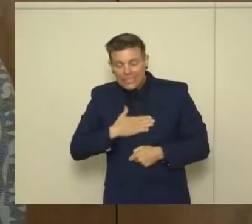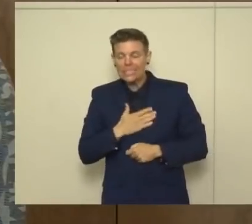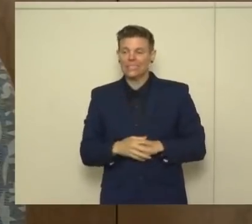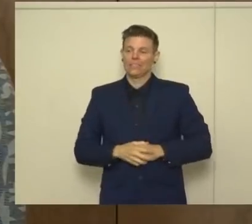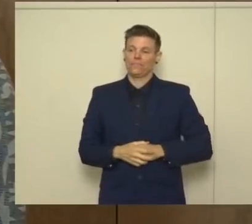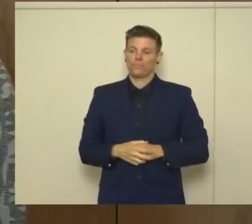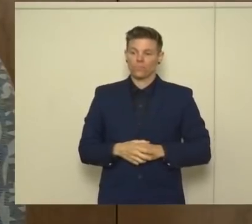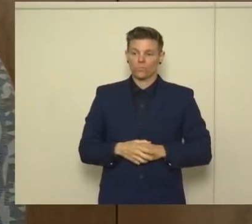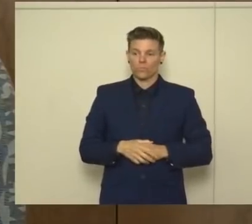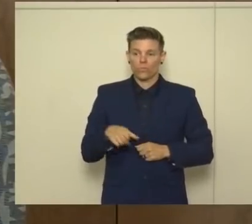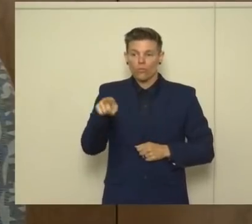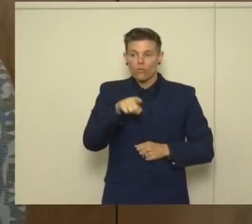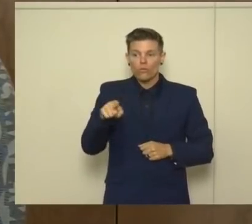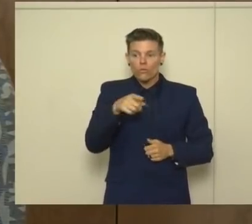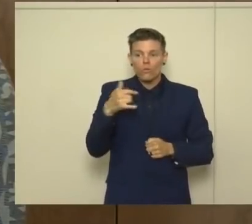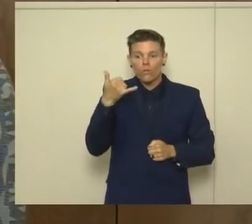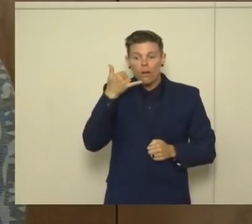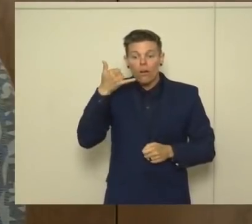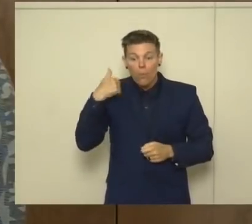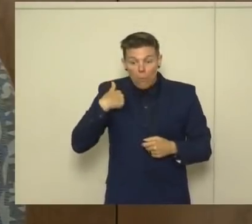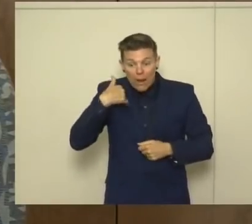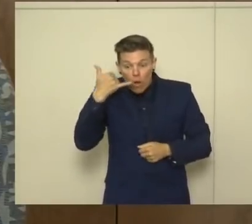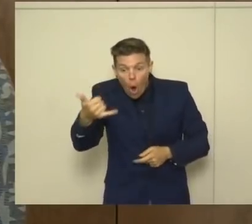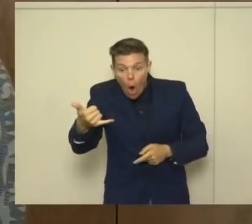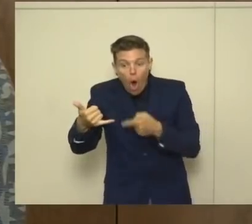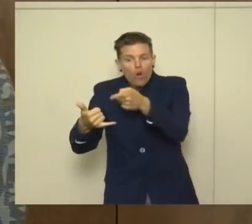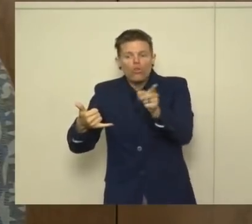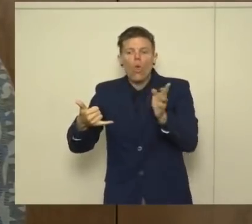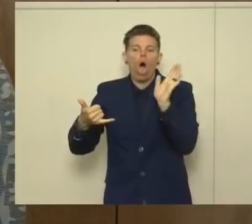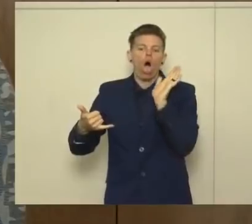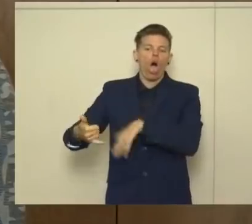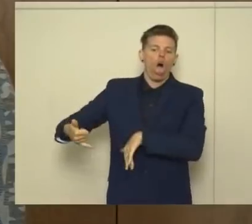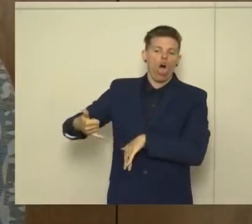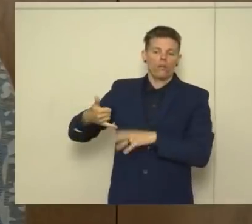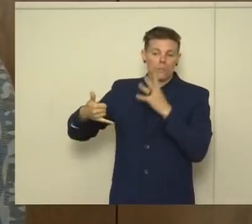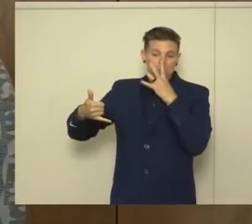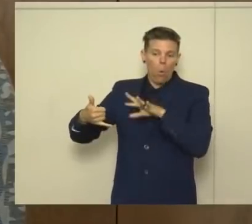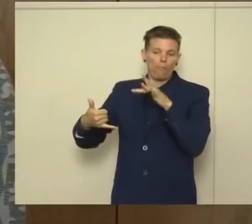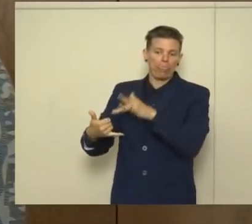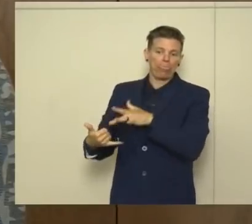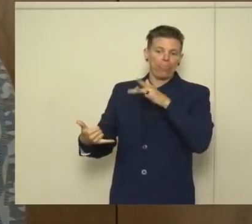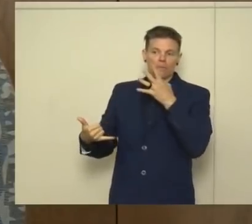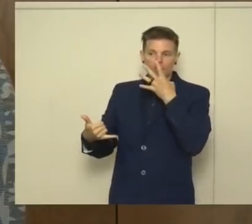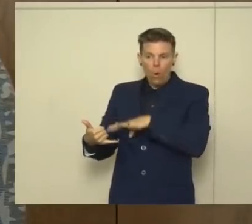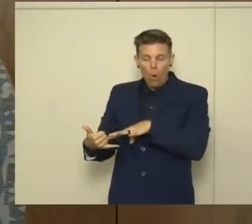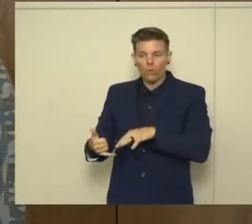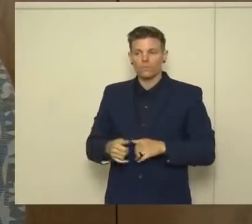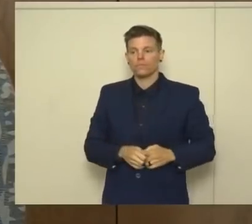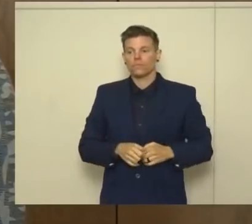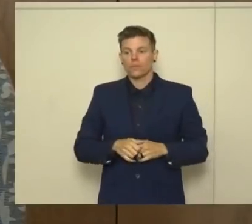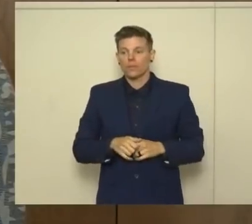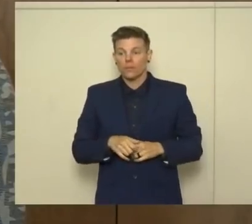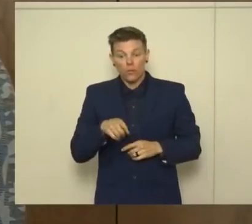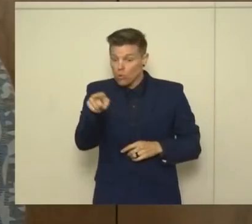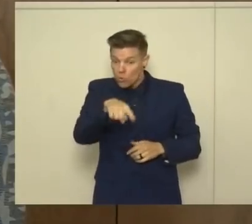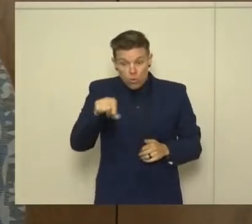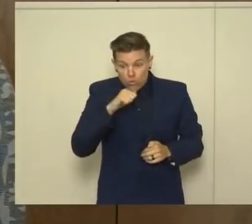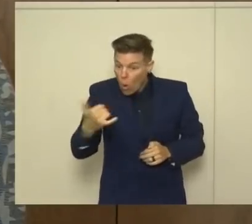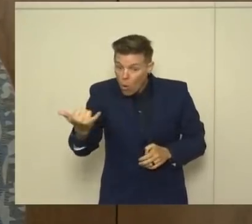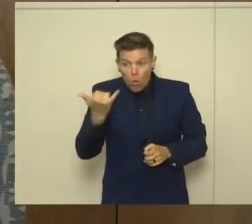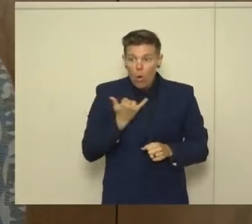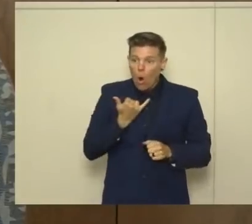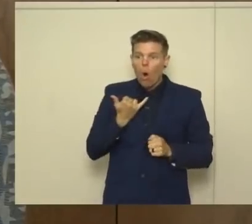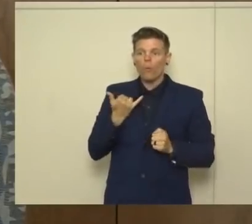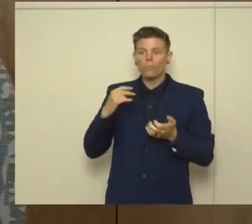we could. And when you don't call us back and we can't make contact, we don't meet that gating criteria. Because unless people